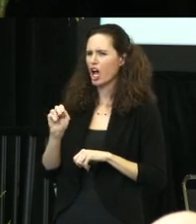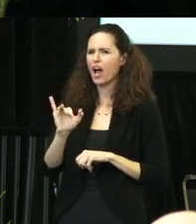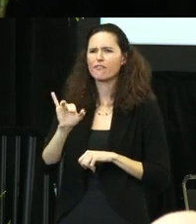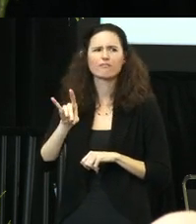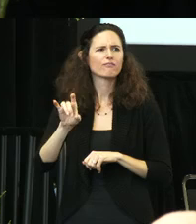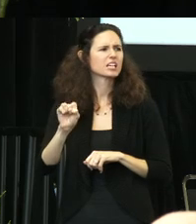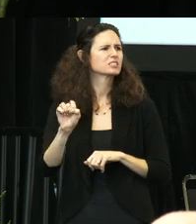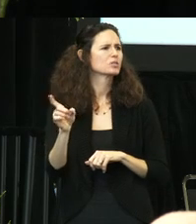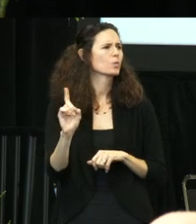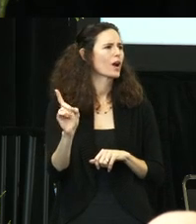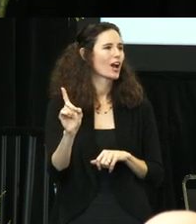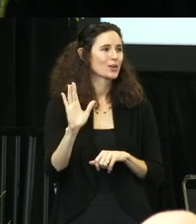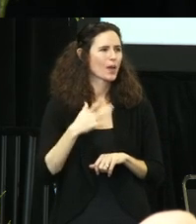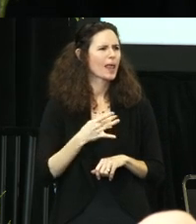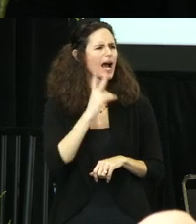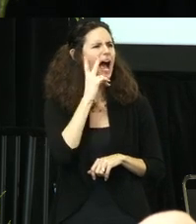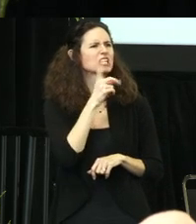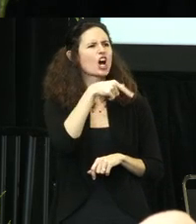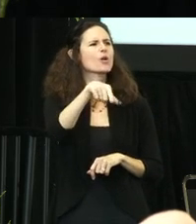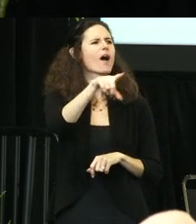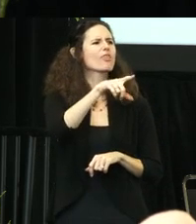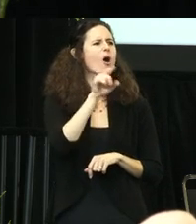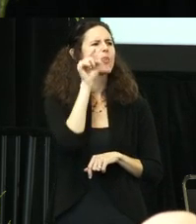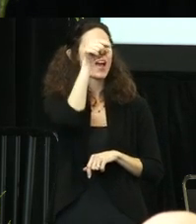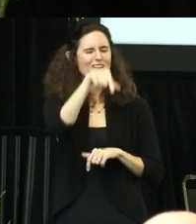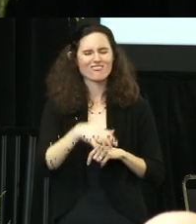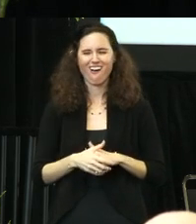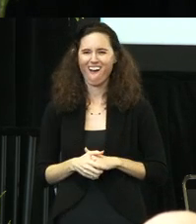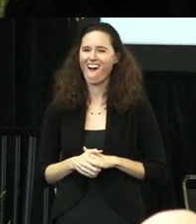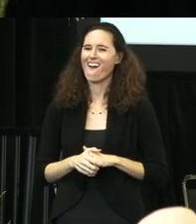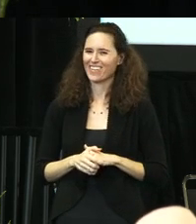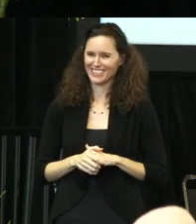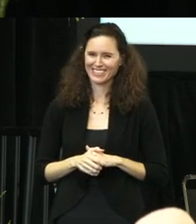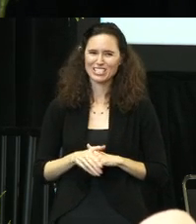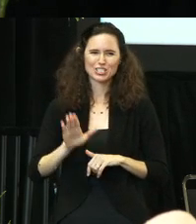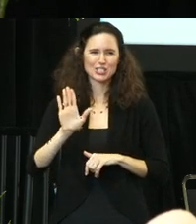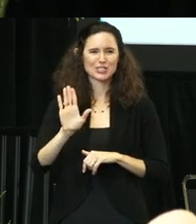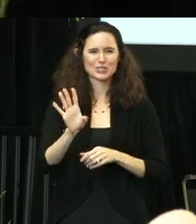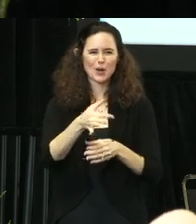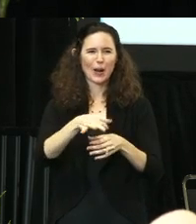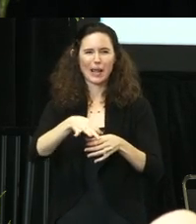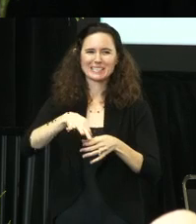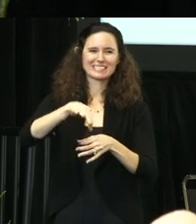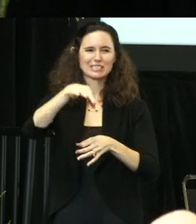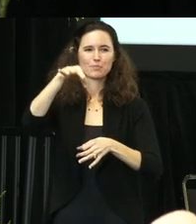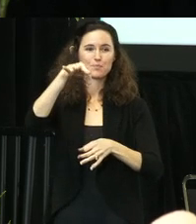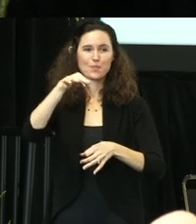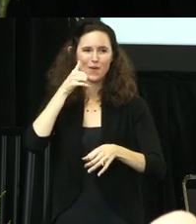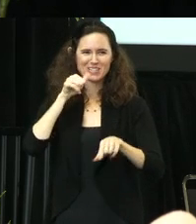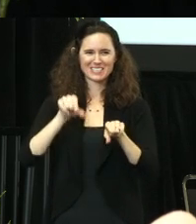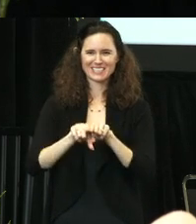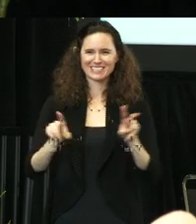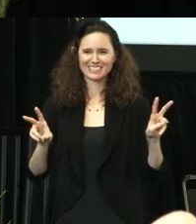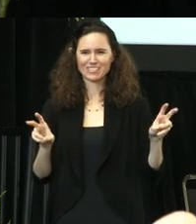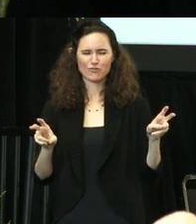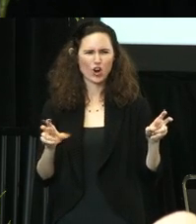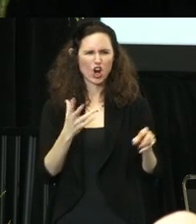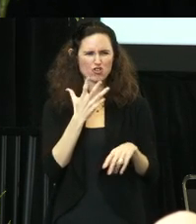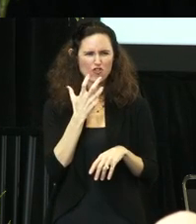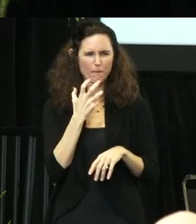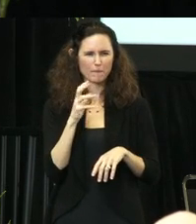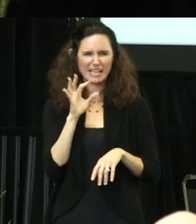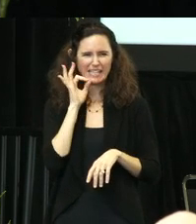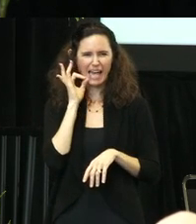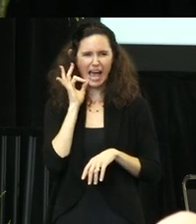John? I saw you out there. So there you are, John, yeah. She's your spirit sister for Grumpy Cat, just so you